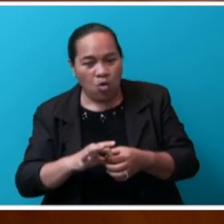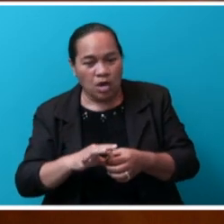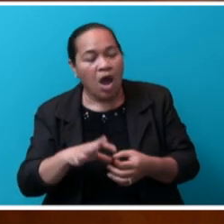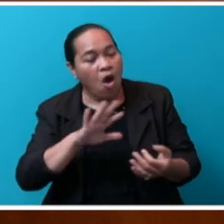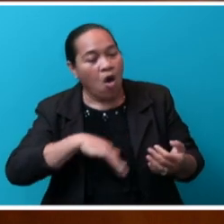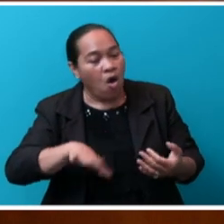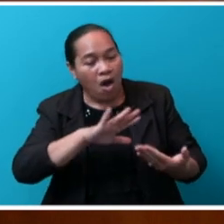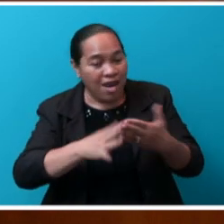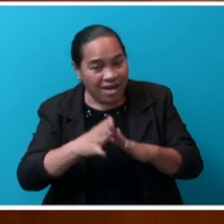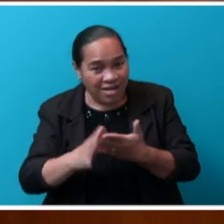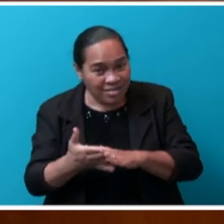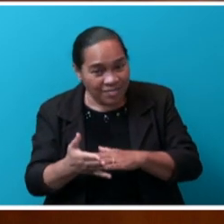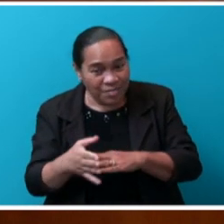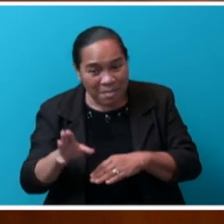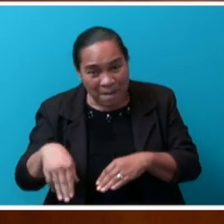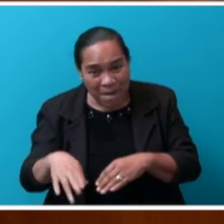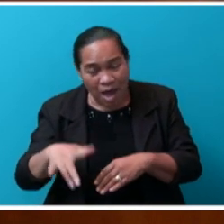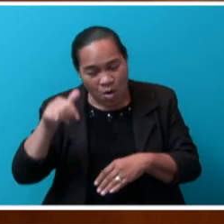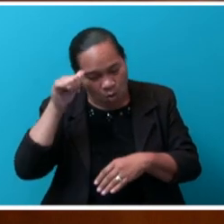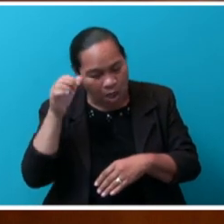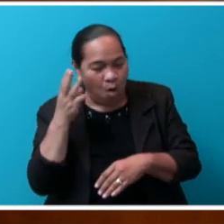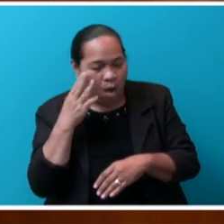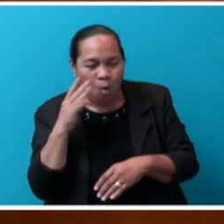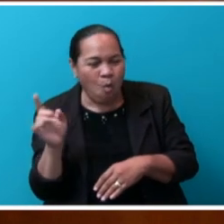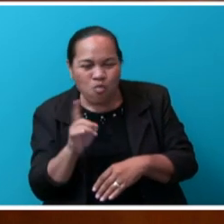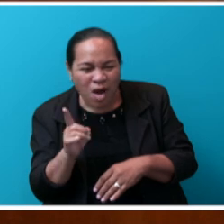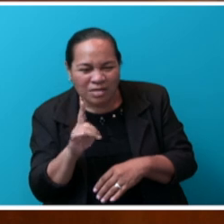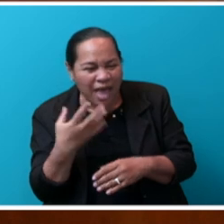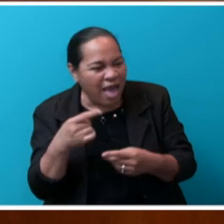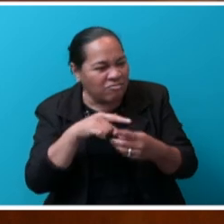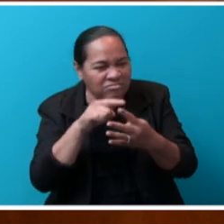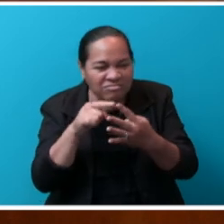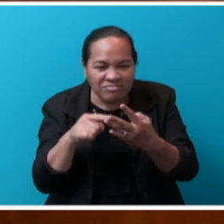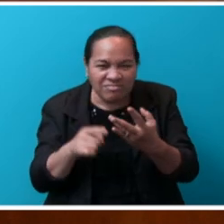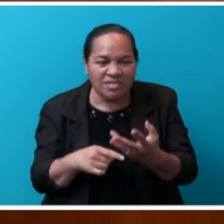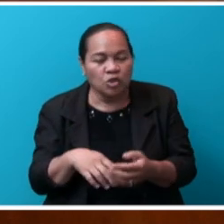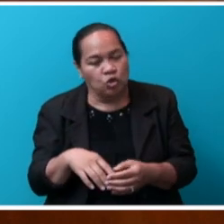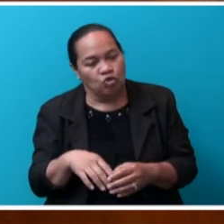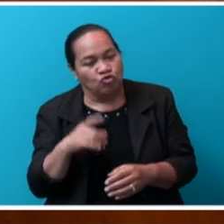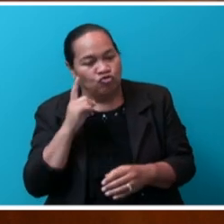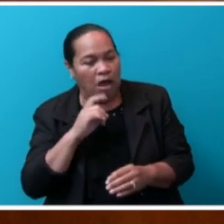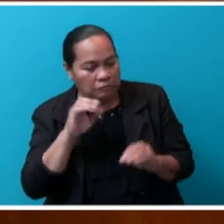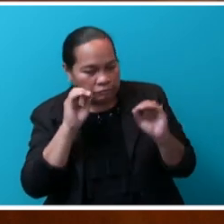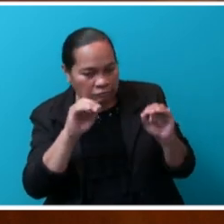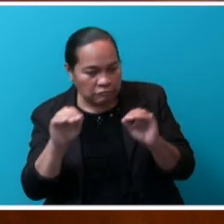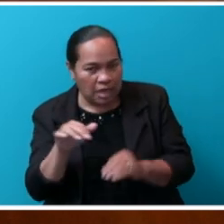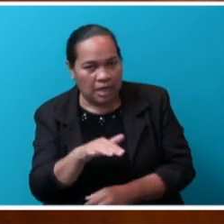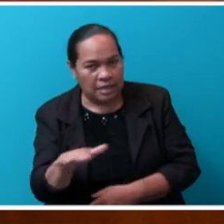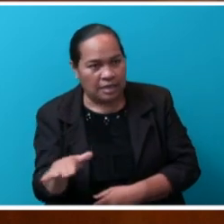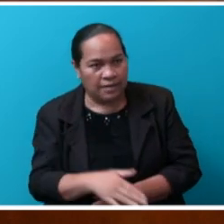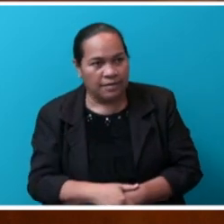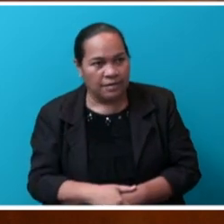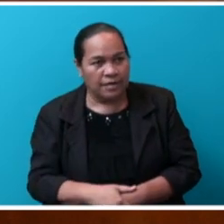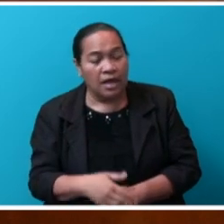aware of available support. The Speaker, sir, this is very close